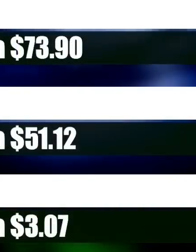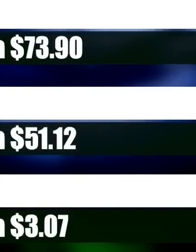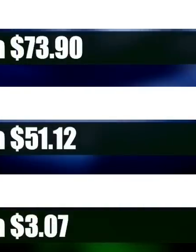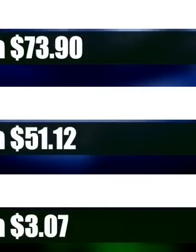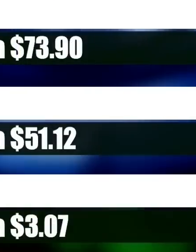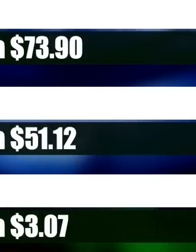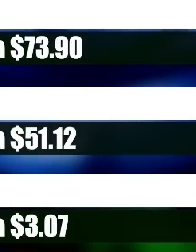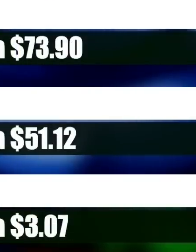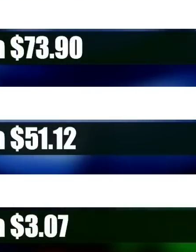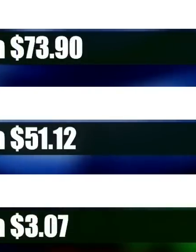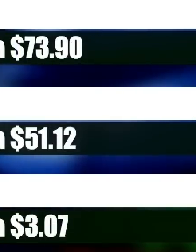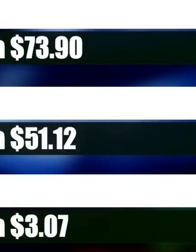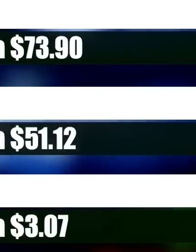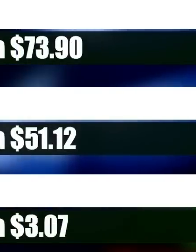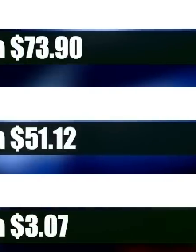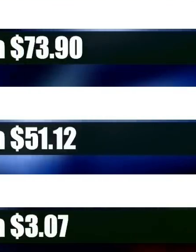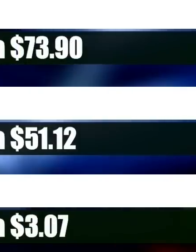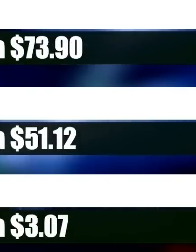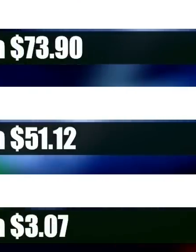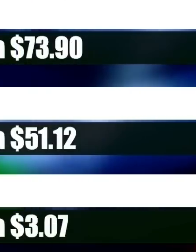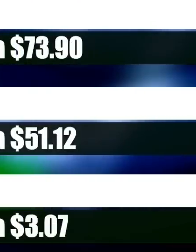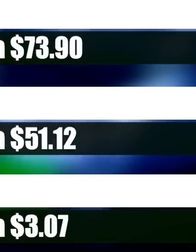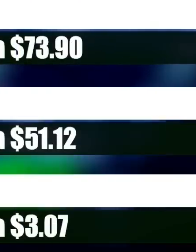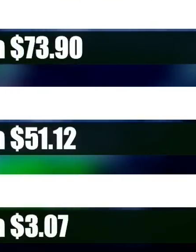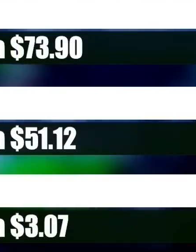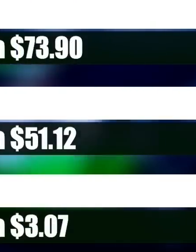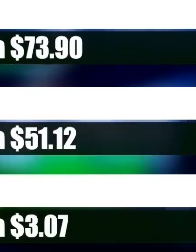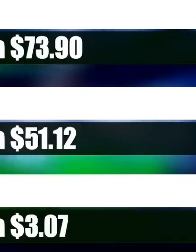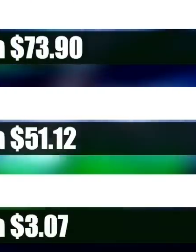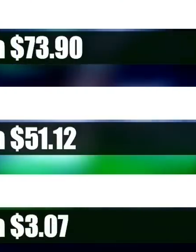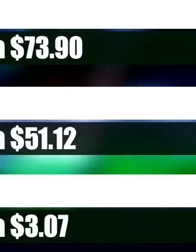In Jamaica, Grace Kennedy Limited, with